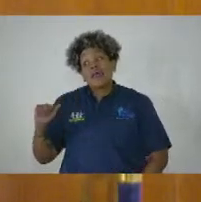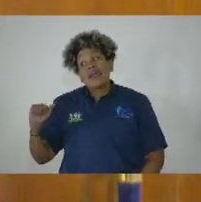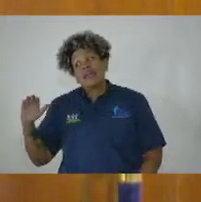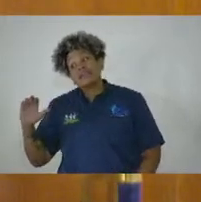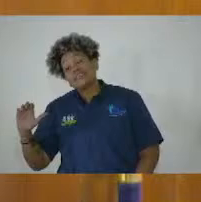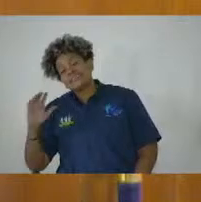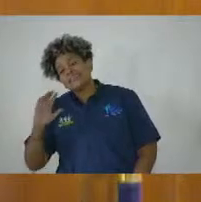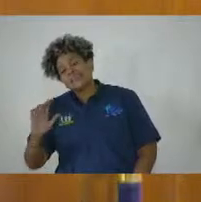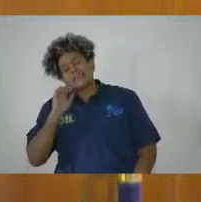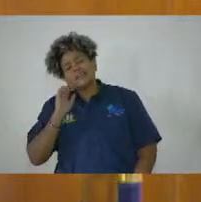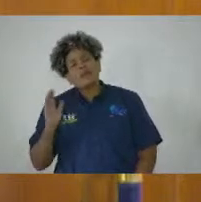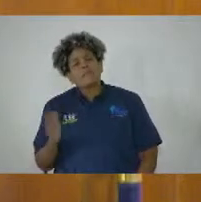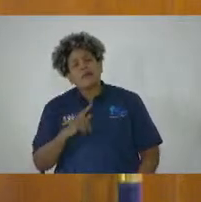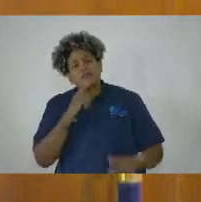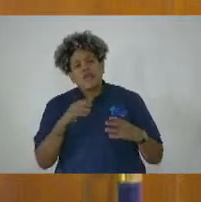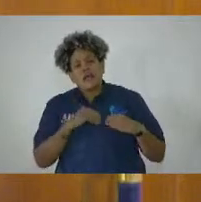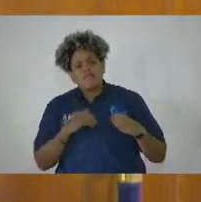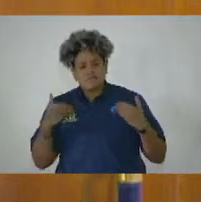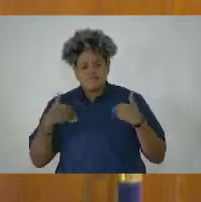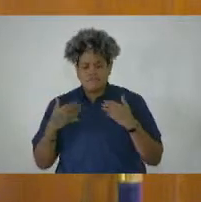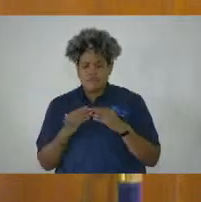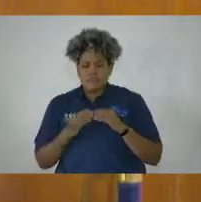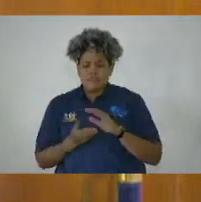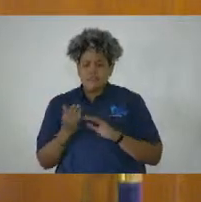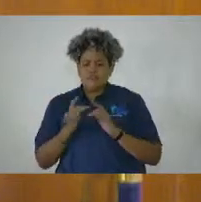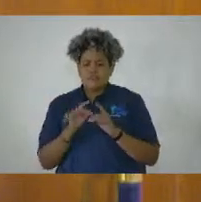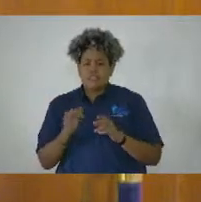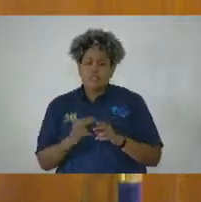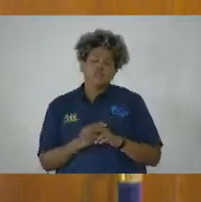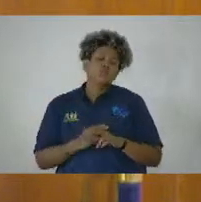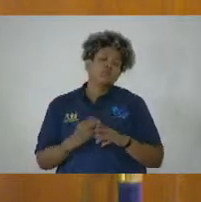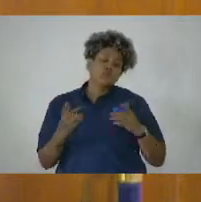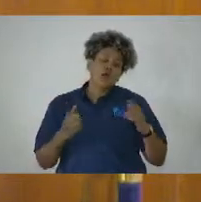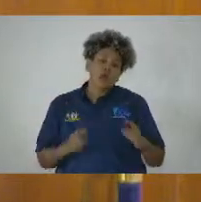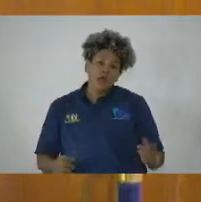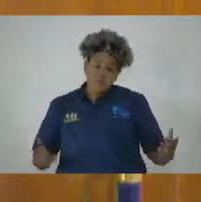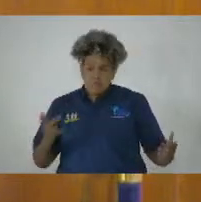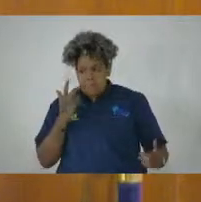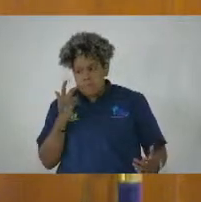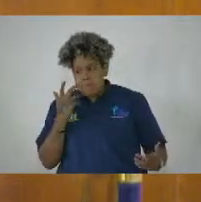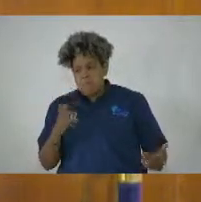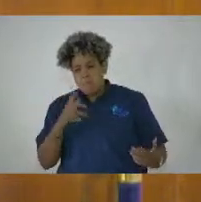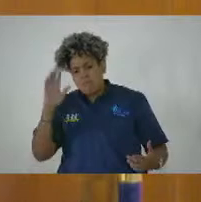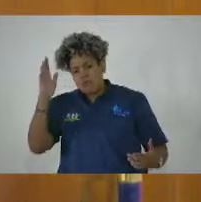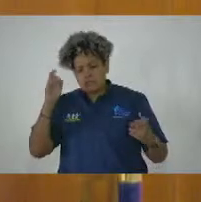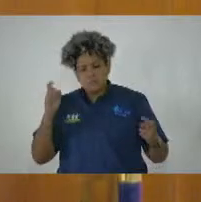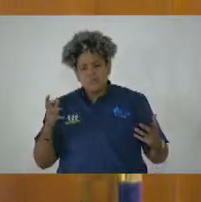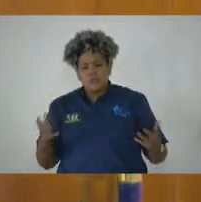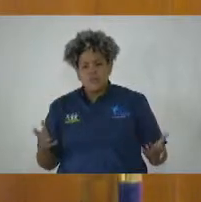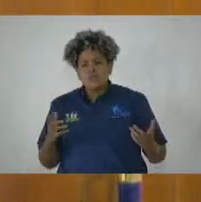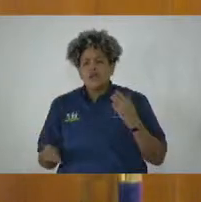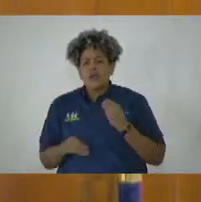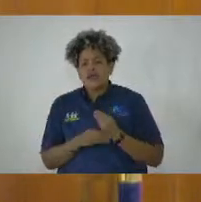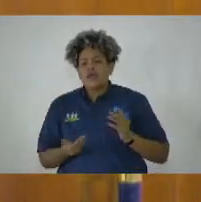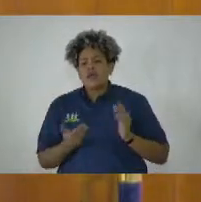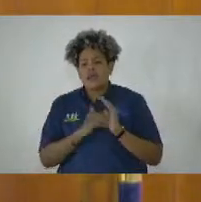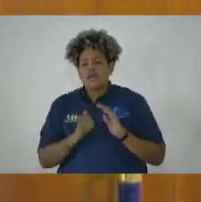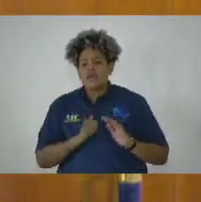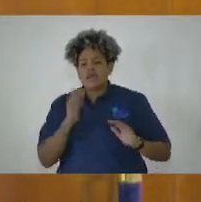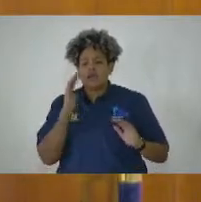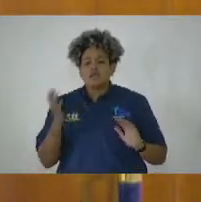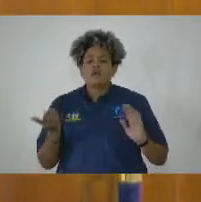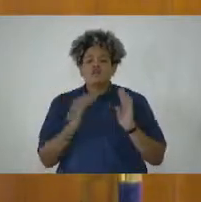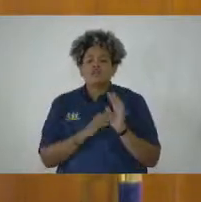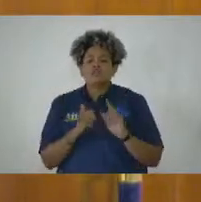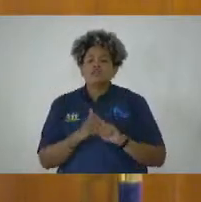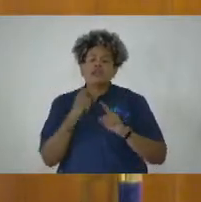PAC plans to hold a meeting on that matter very soon, Mr. Speaker. Mr. Speaker, again, I will reiterate